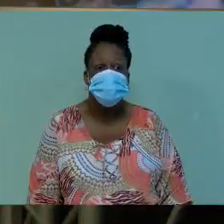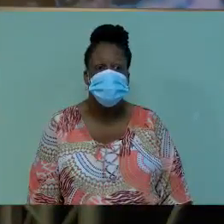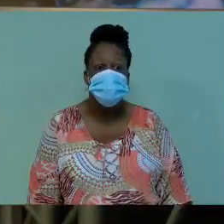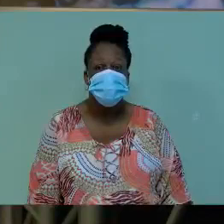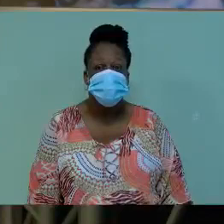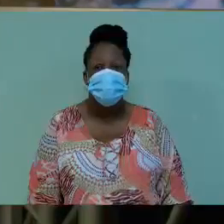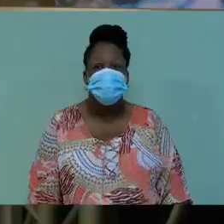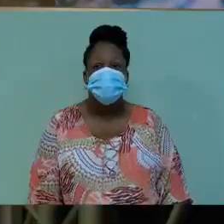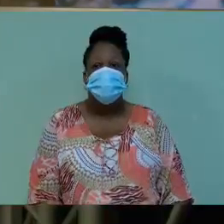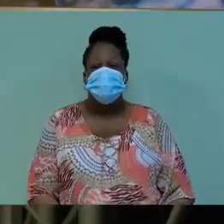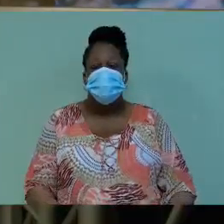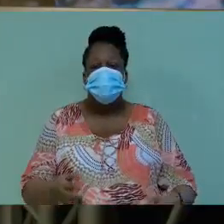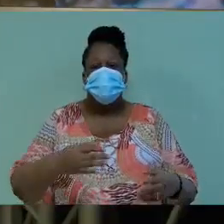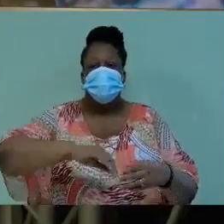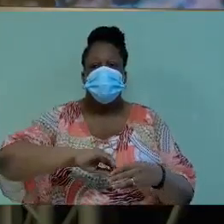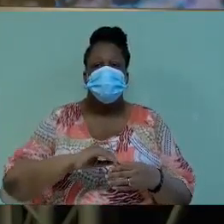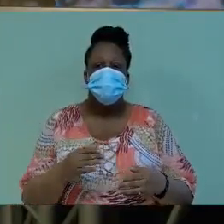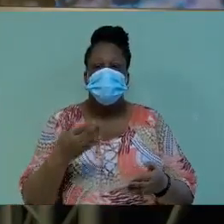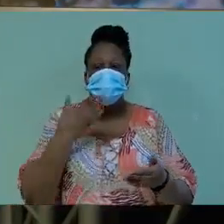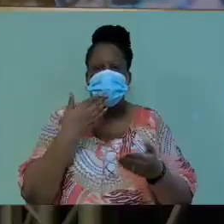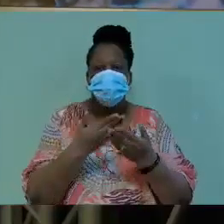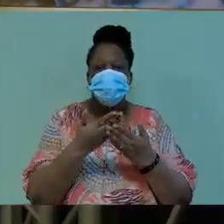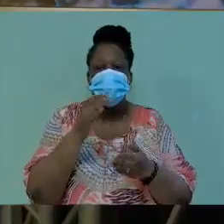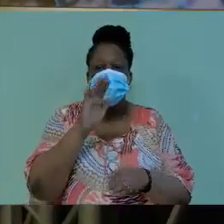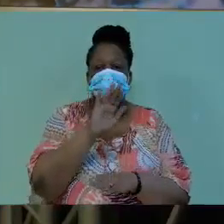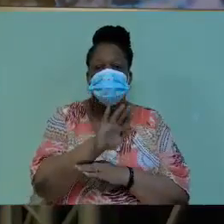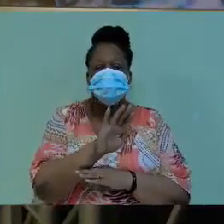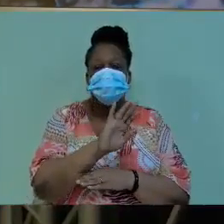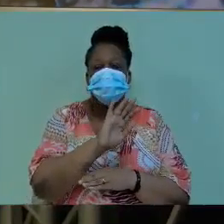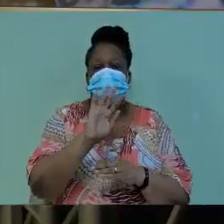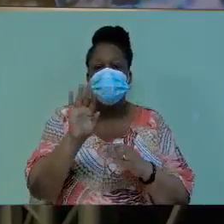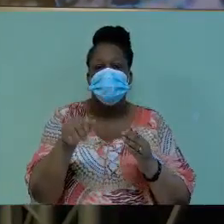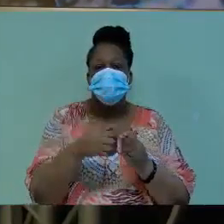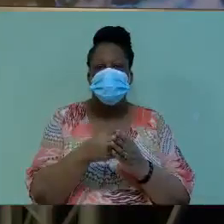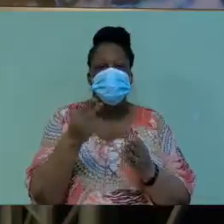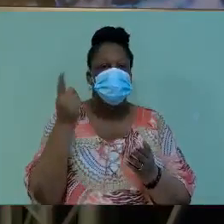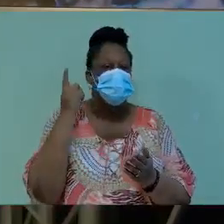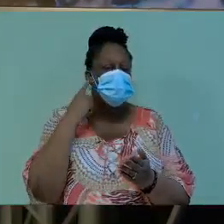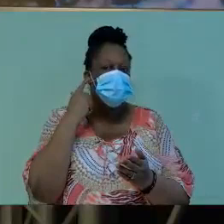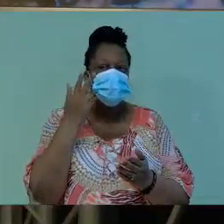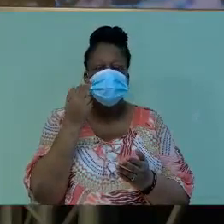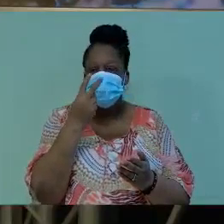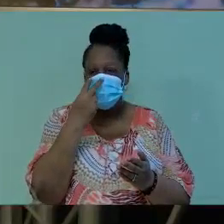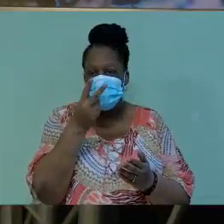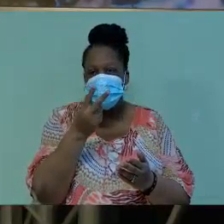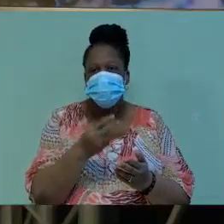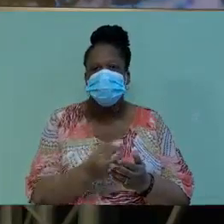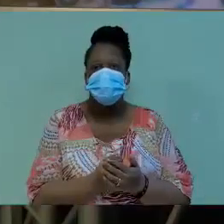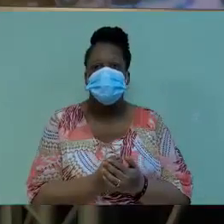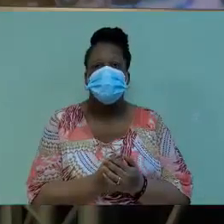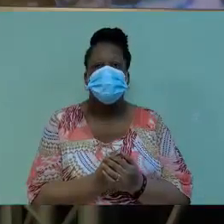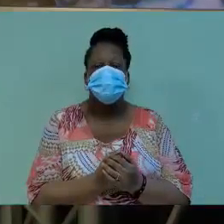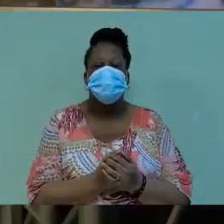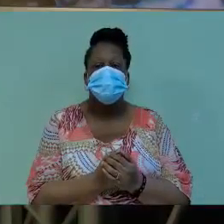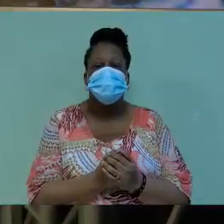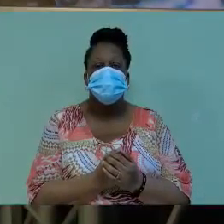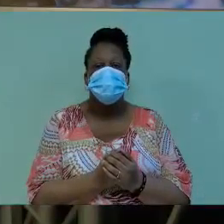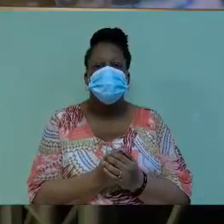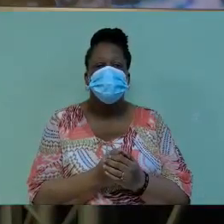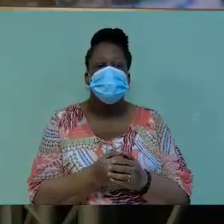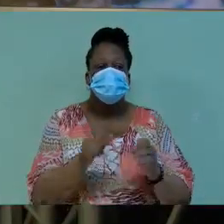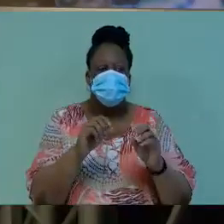Thank you, Mr. Williams, and a pleasant good afternoon to the listening and viewing audience. The Accountant